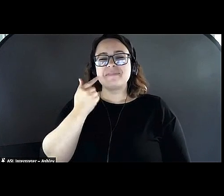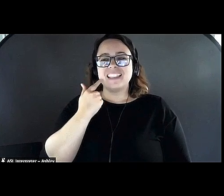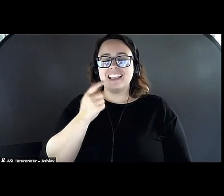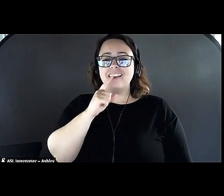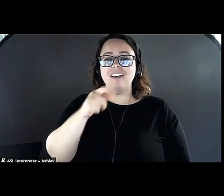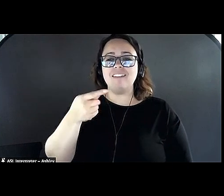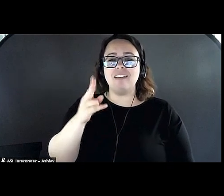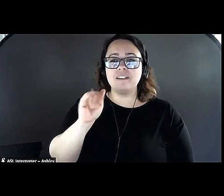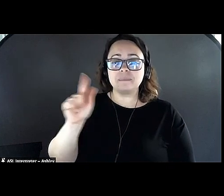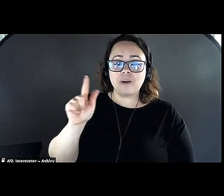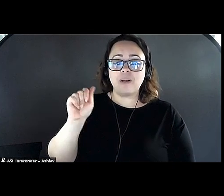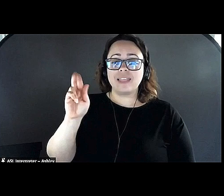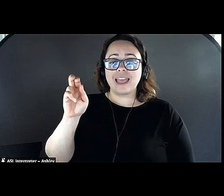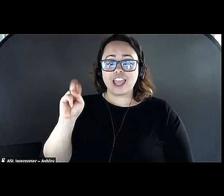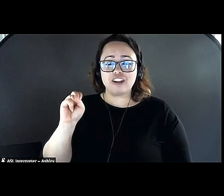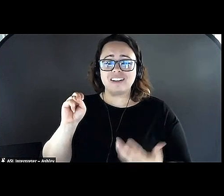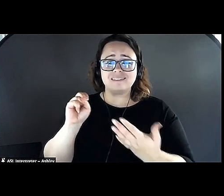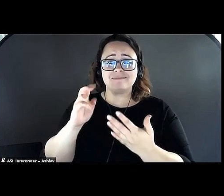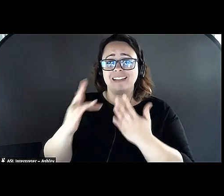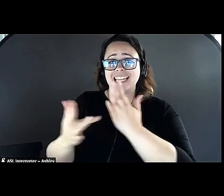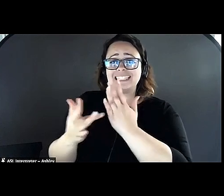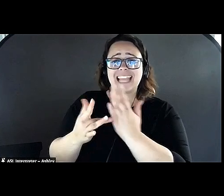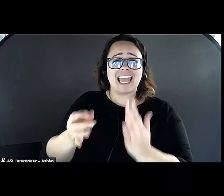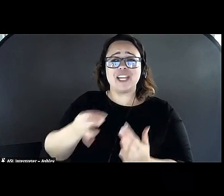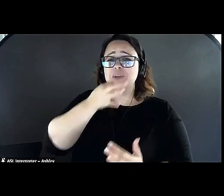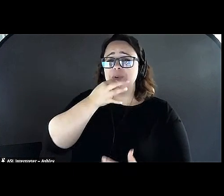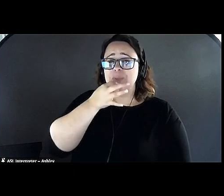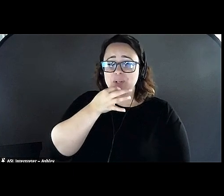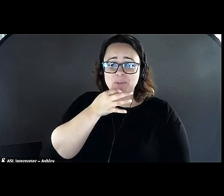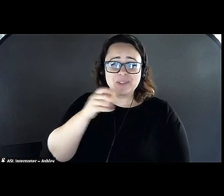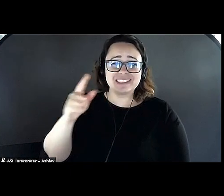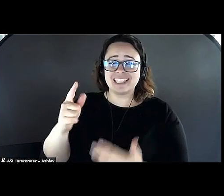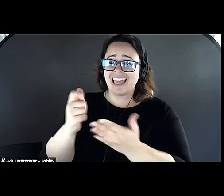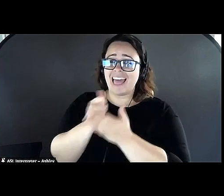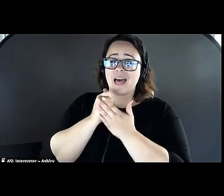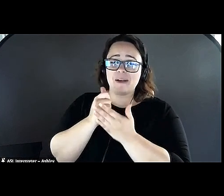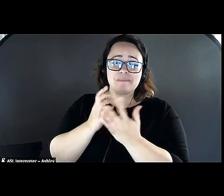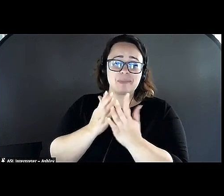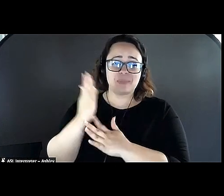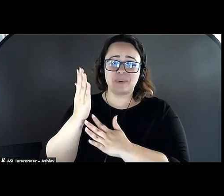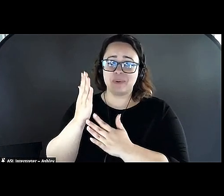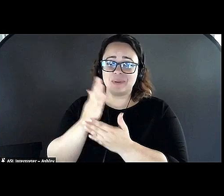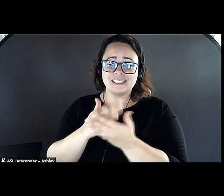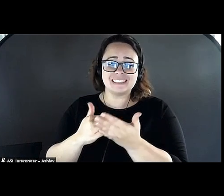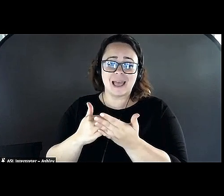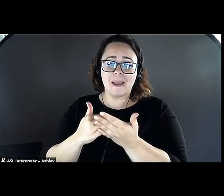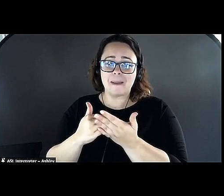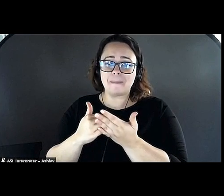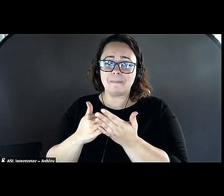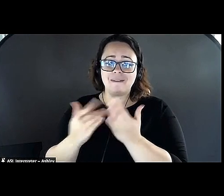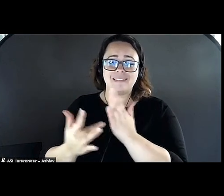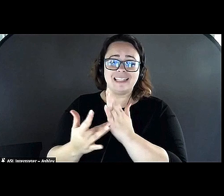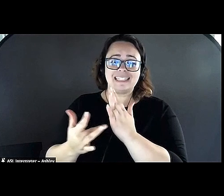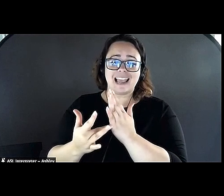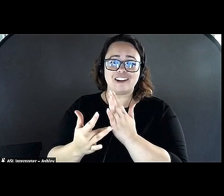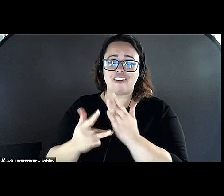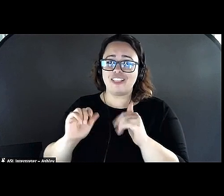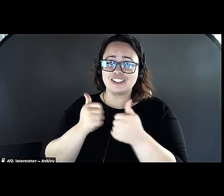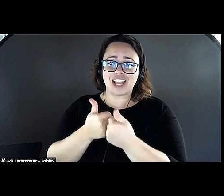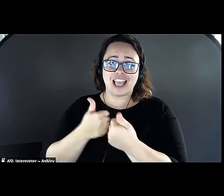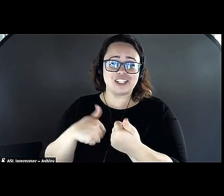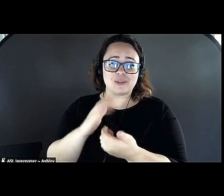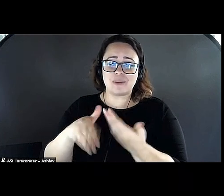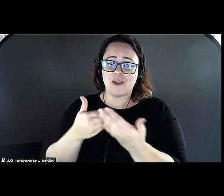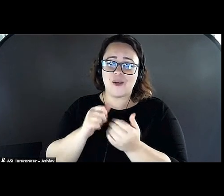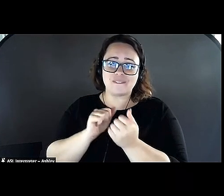Paul and Aaron for being our tech gurus and just helping us through some of the technical challenges we all